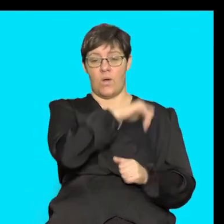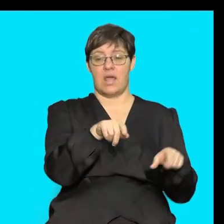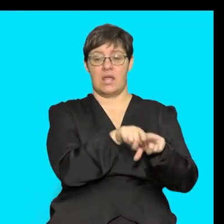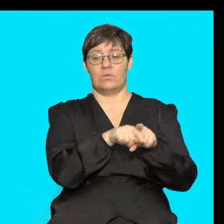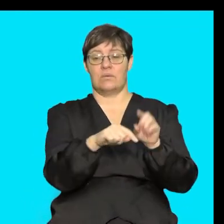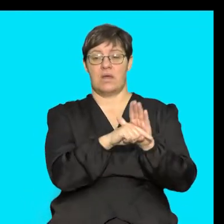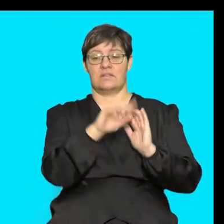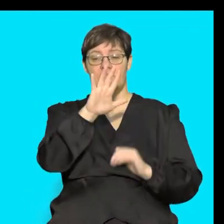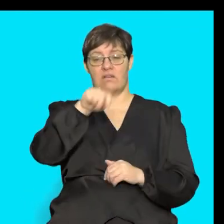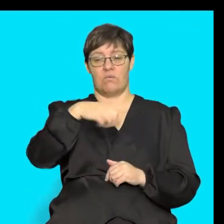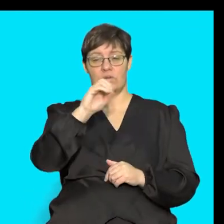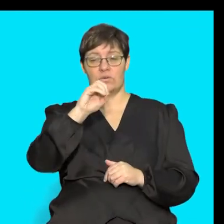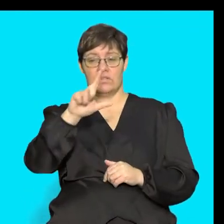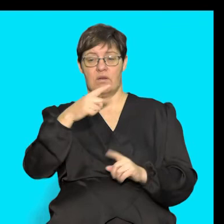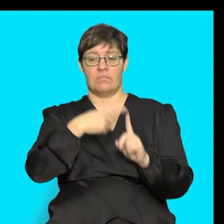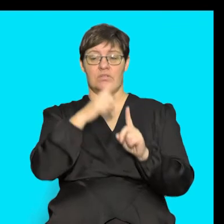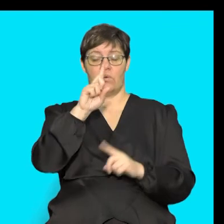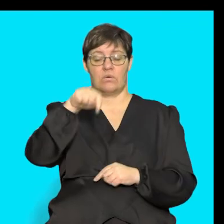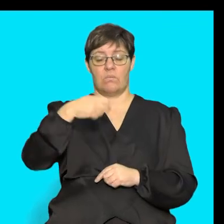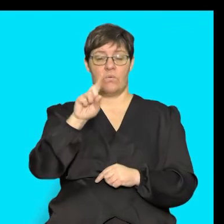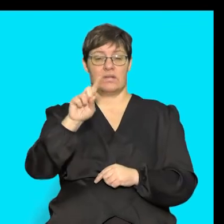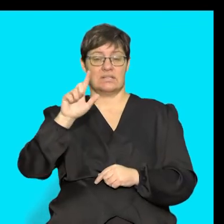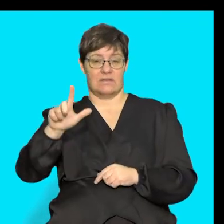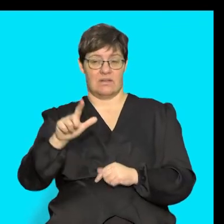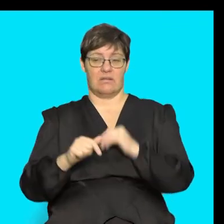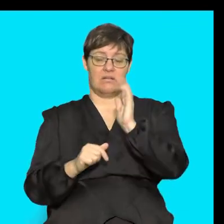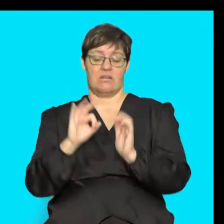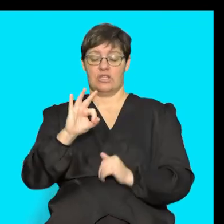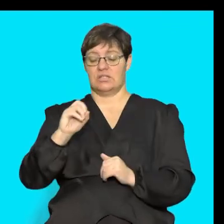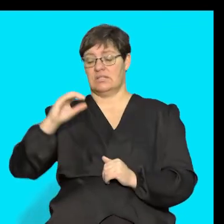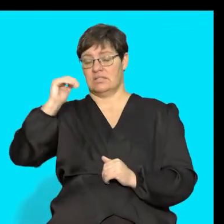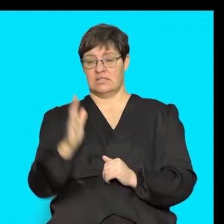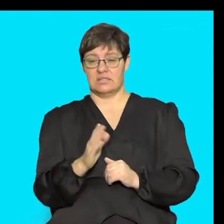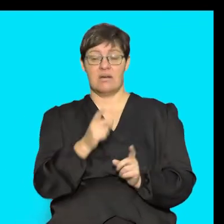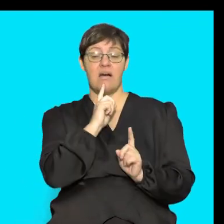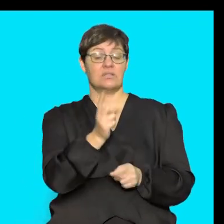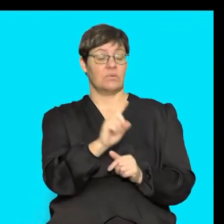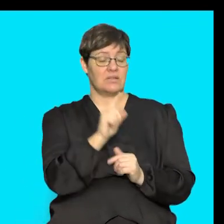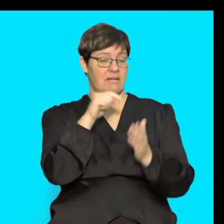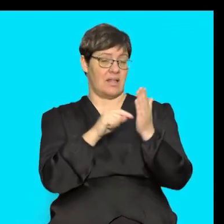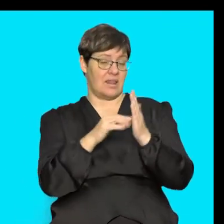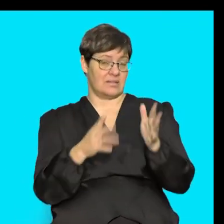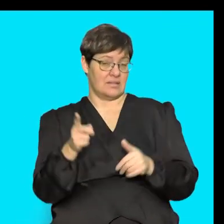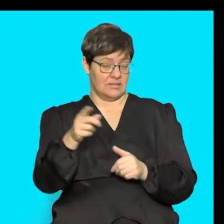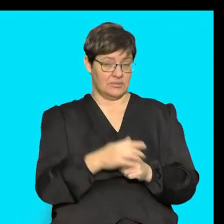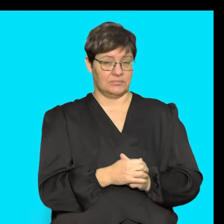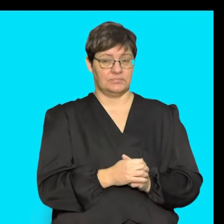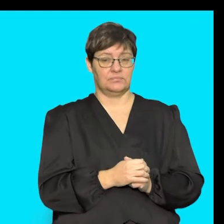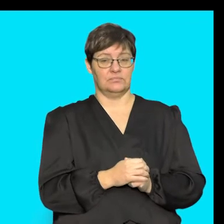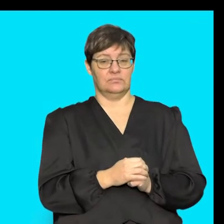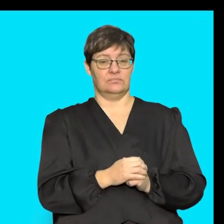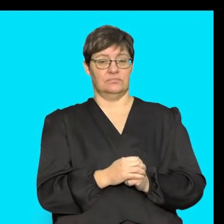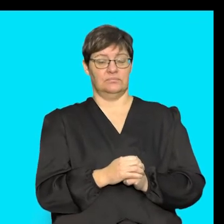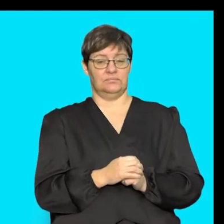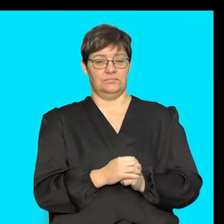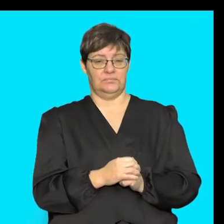5.07 plus 1.17, 30. And what is this? I'm going to use my calculator.